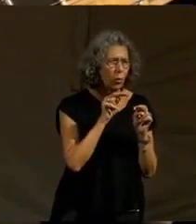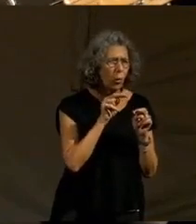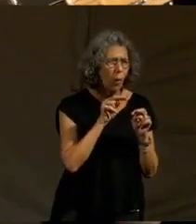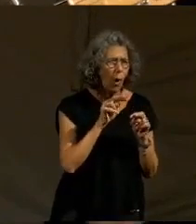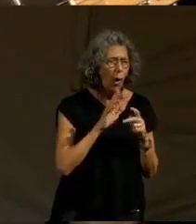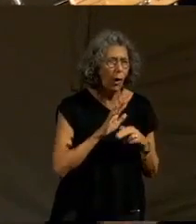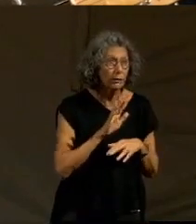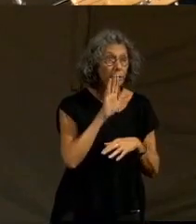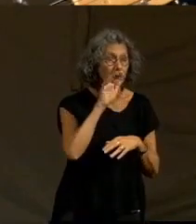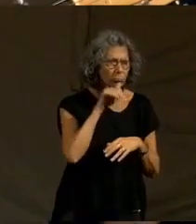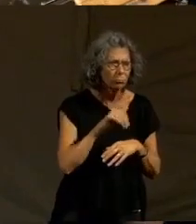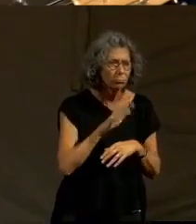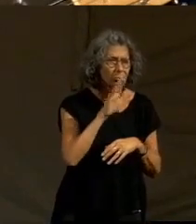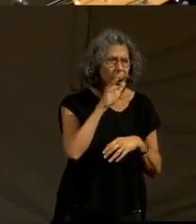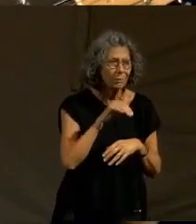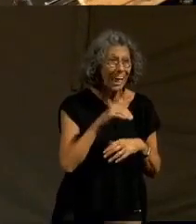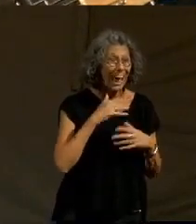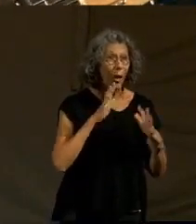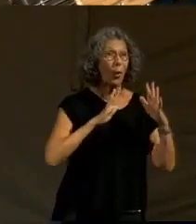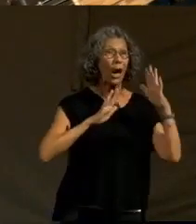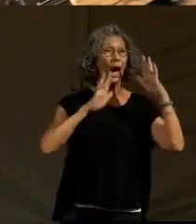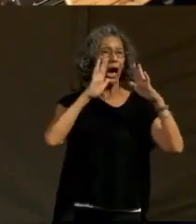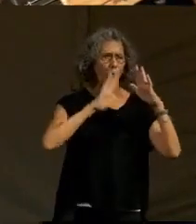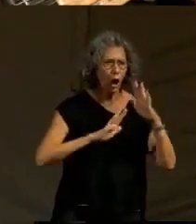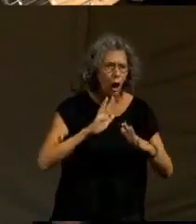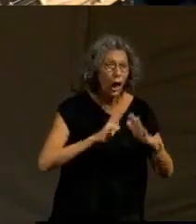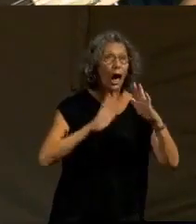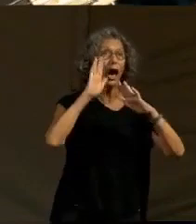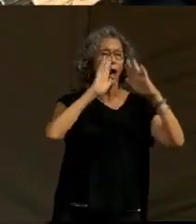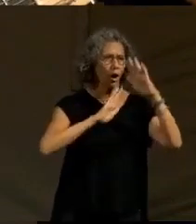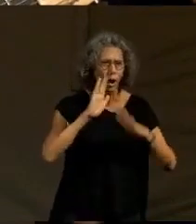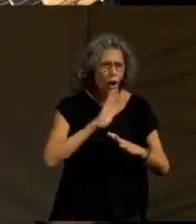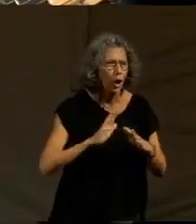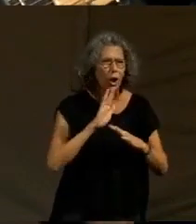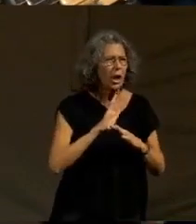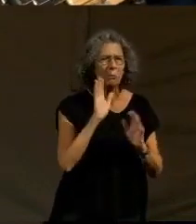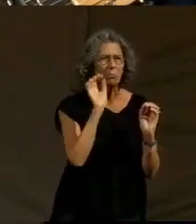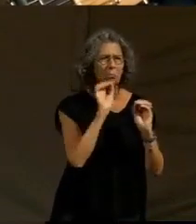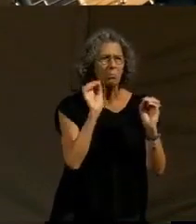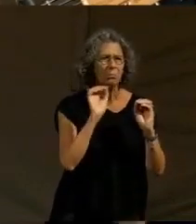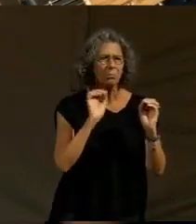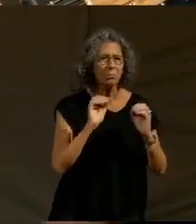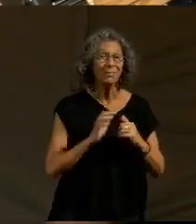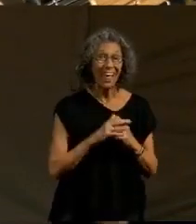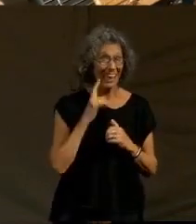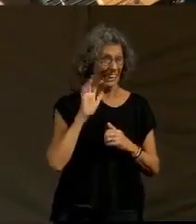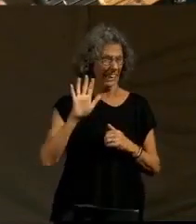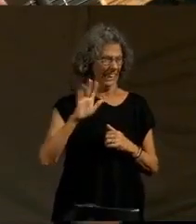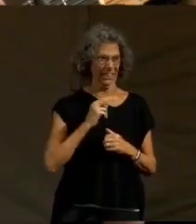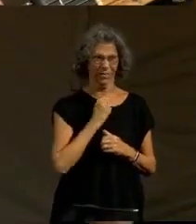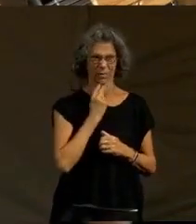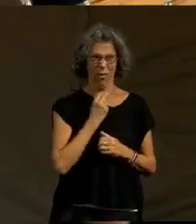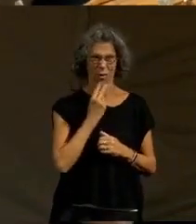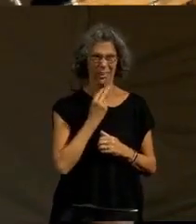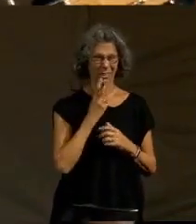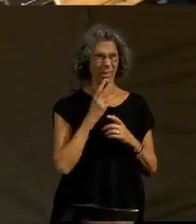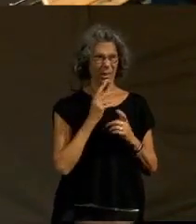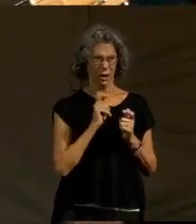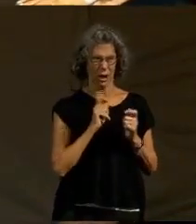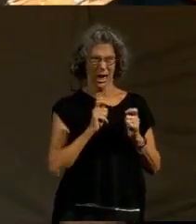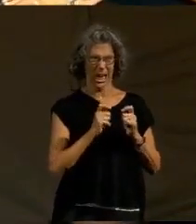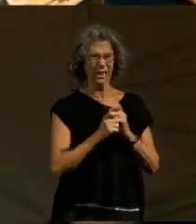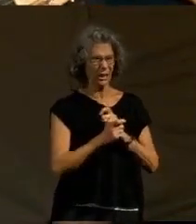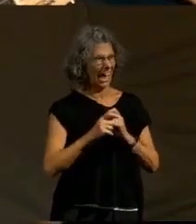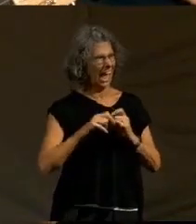no worries cross my mind. And the fact that Billy's voice was changing was immaterial.